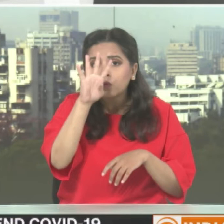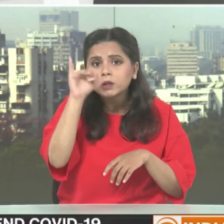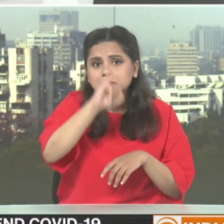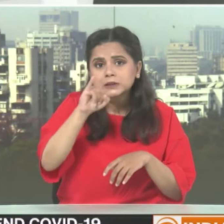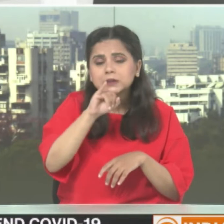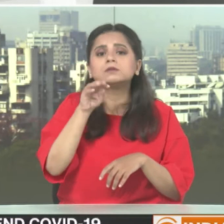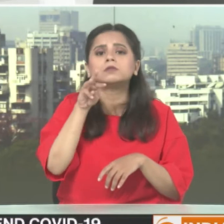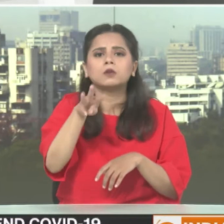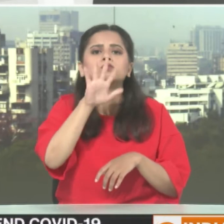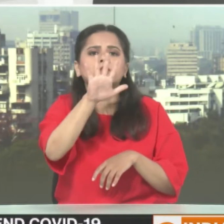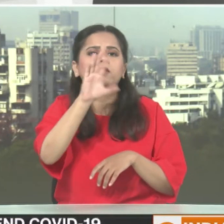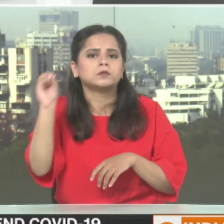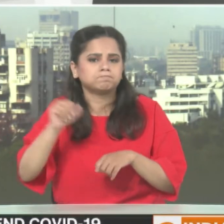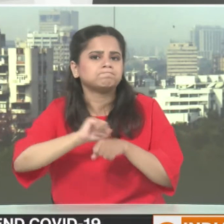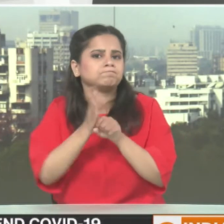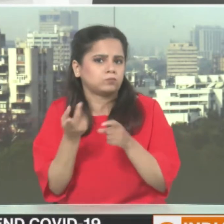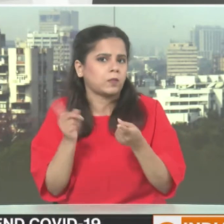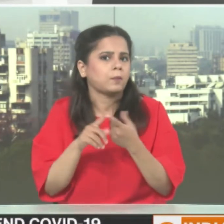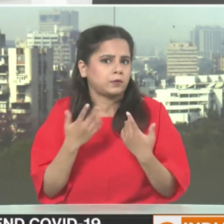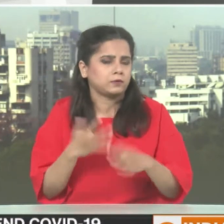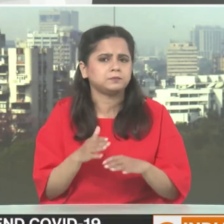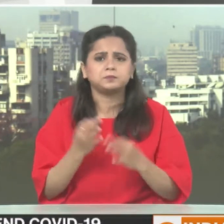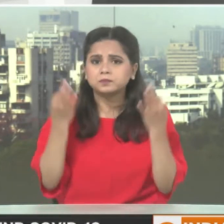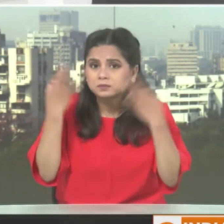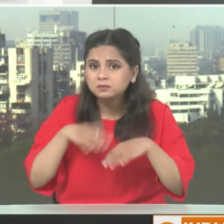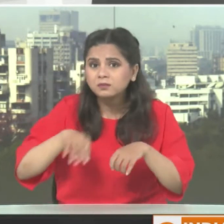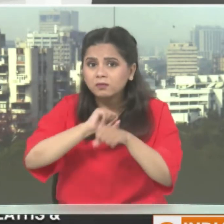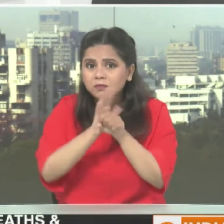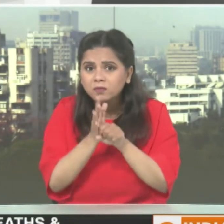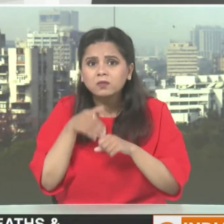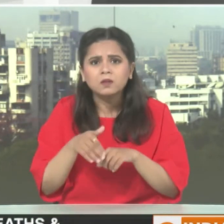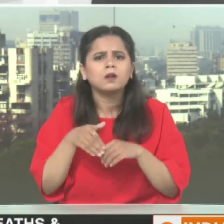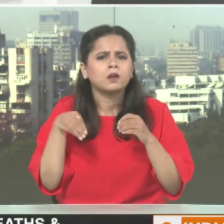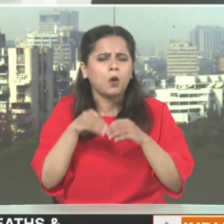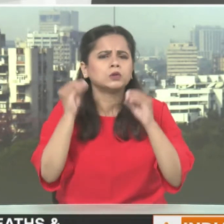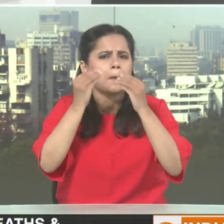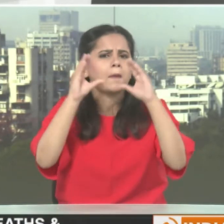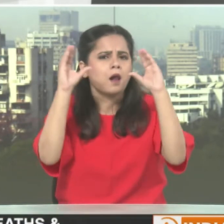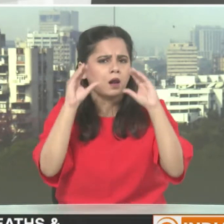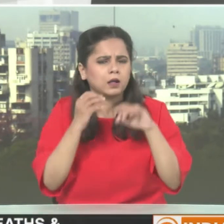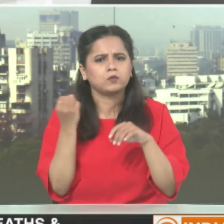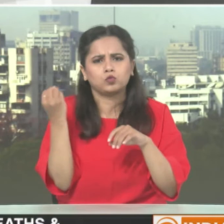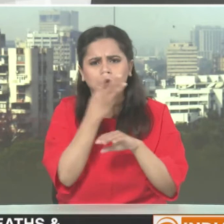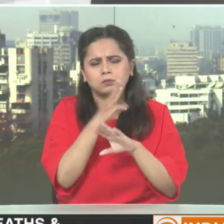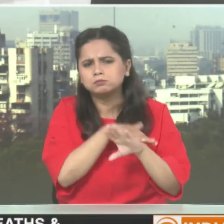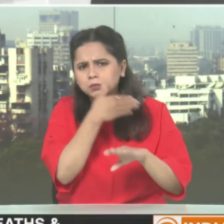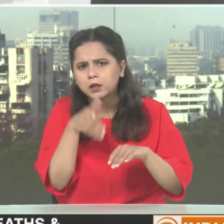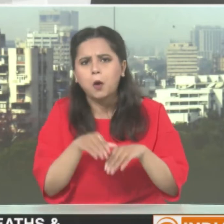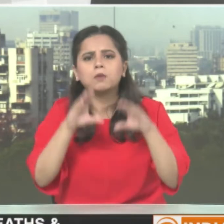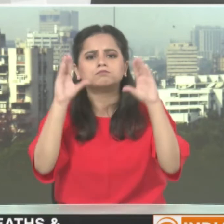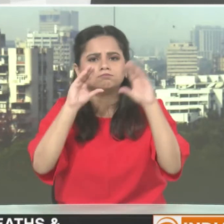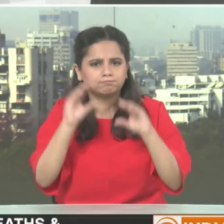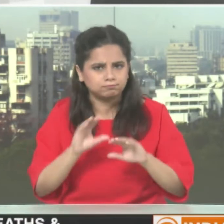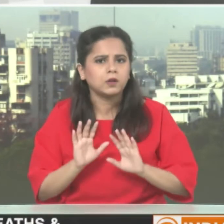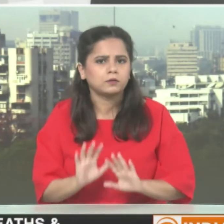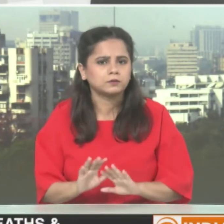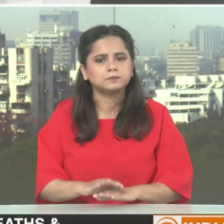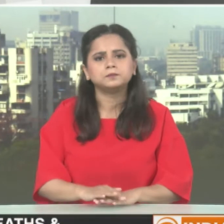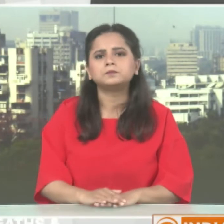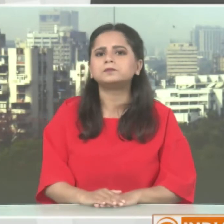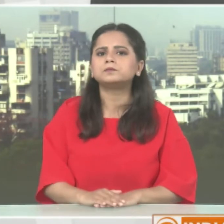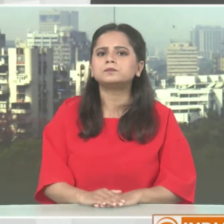246,500 cases. However, new infections have fallen sharply over the past 3 months.